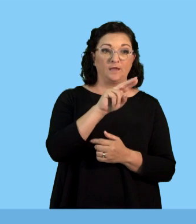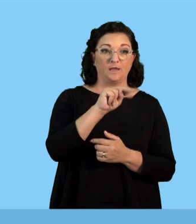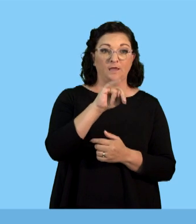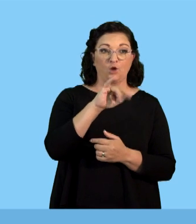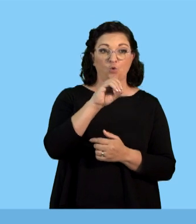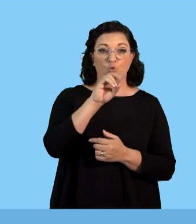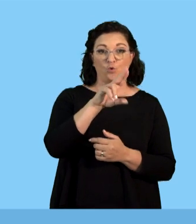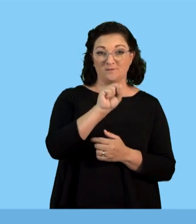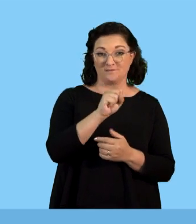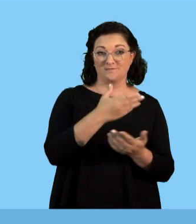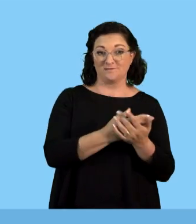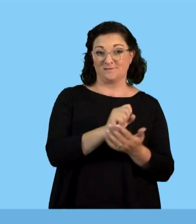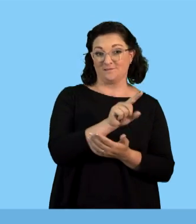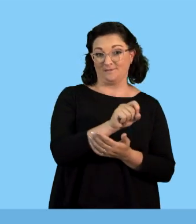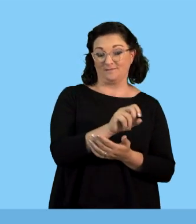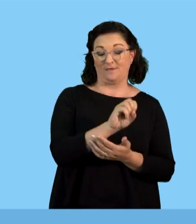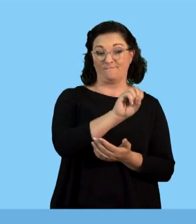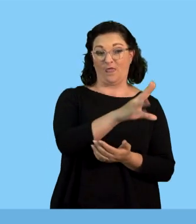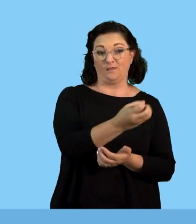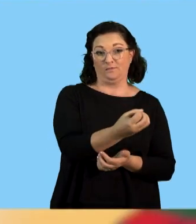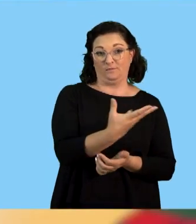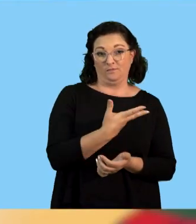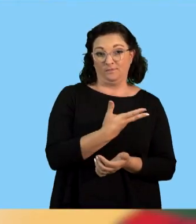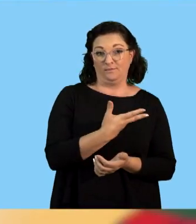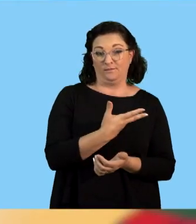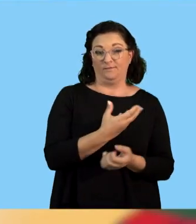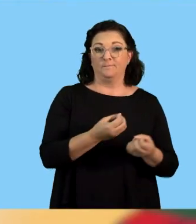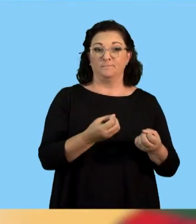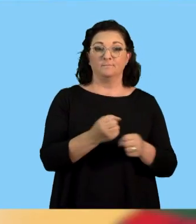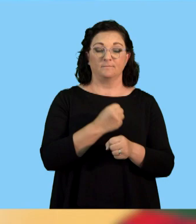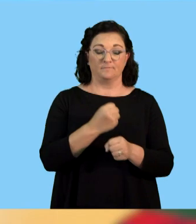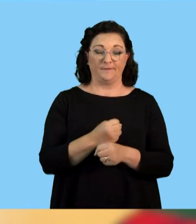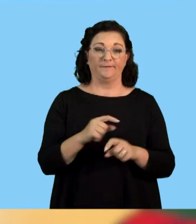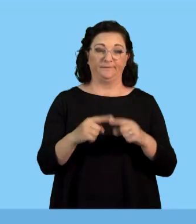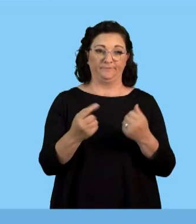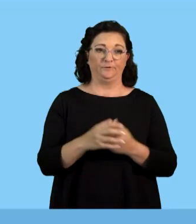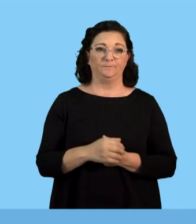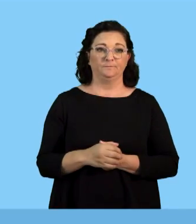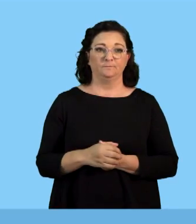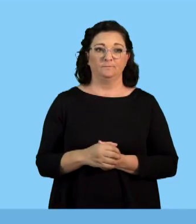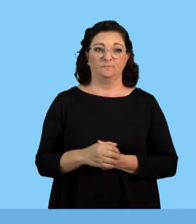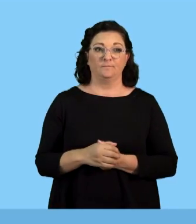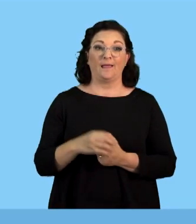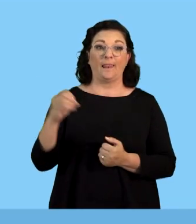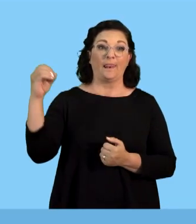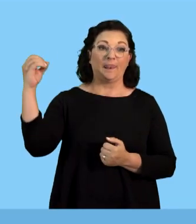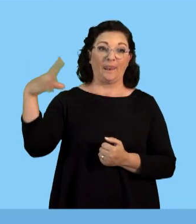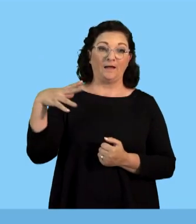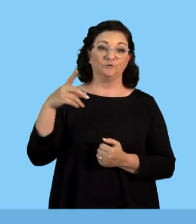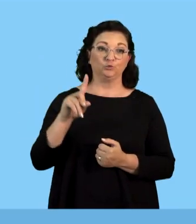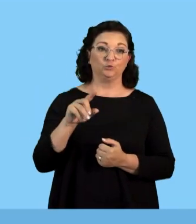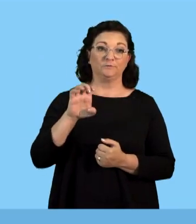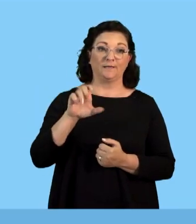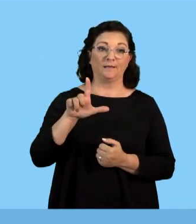that one that reflects the light, and then a luminous object is one that emits the light. And then you also need to remember that